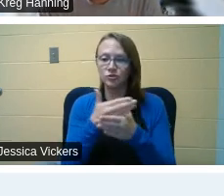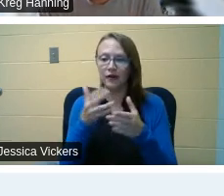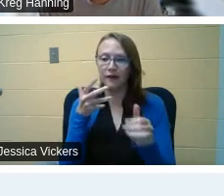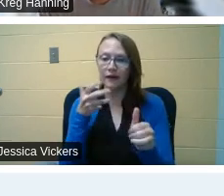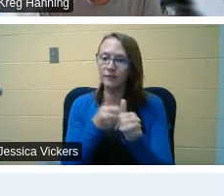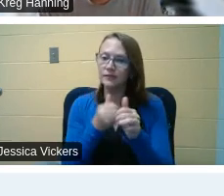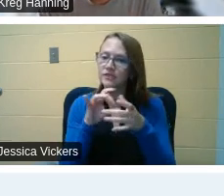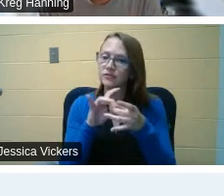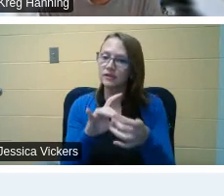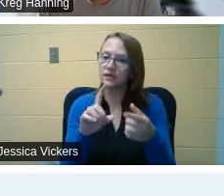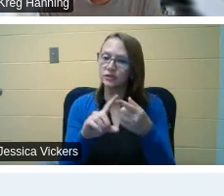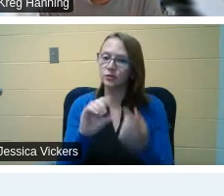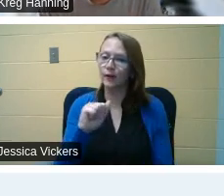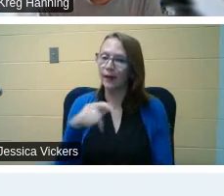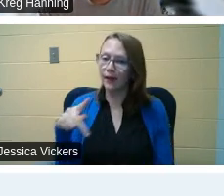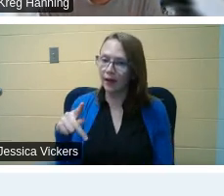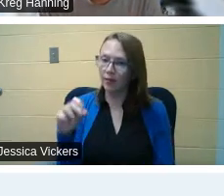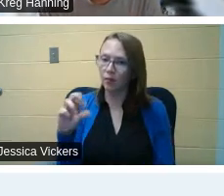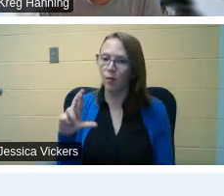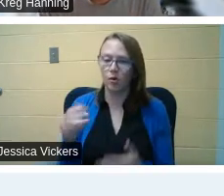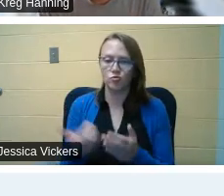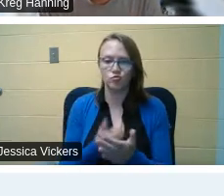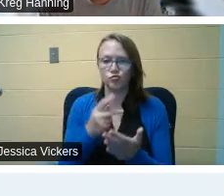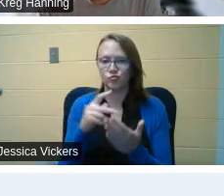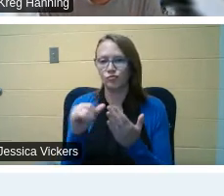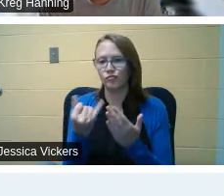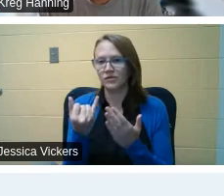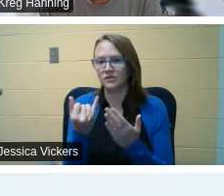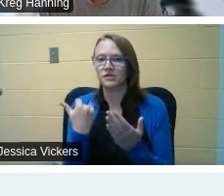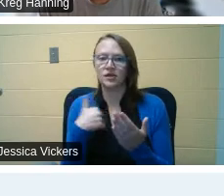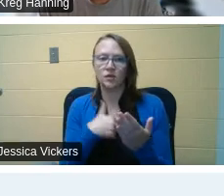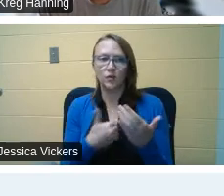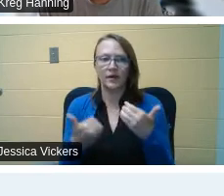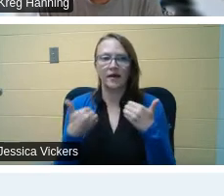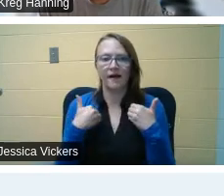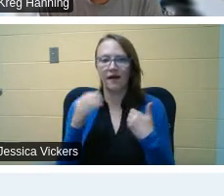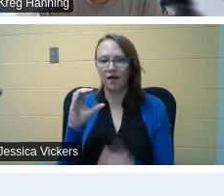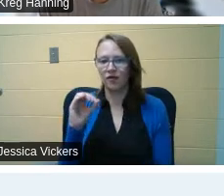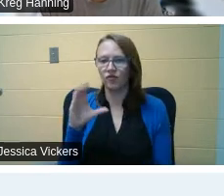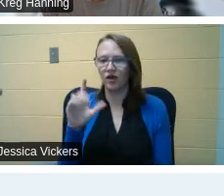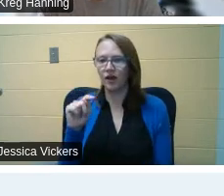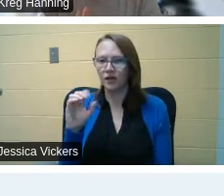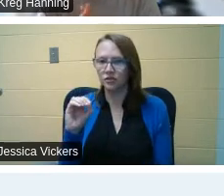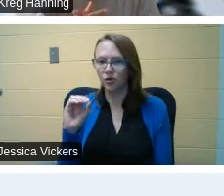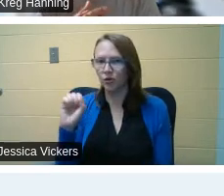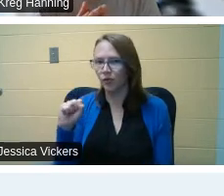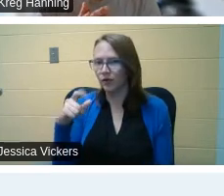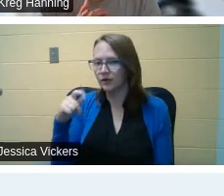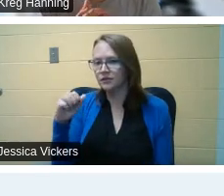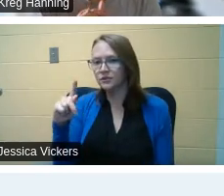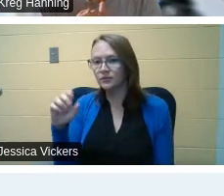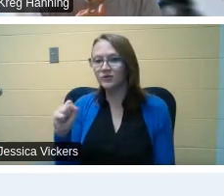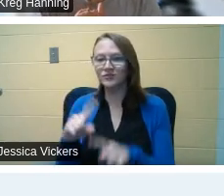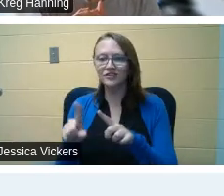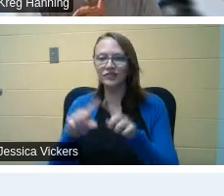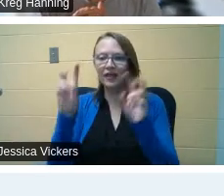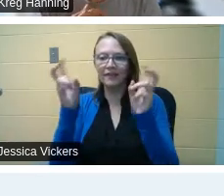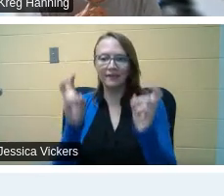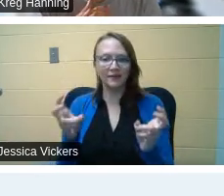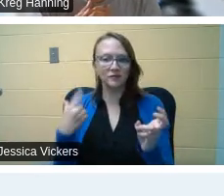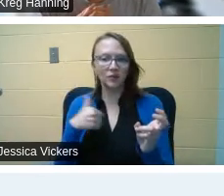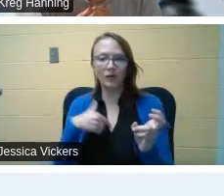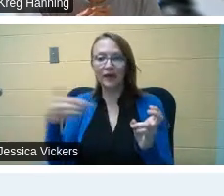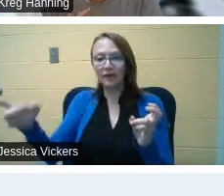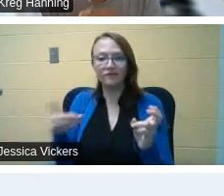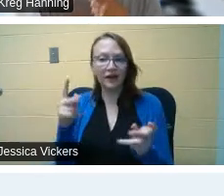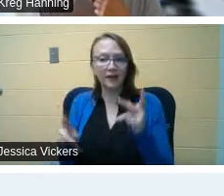some initiatives that we run. For example, we do something called Octo Sparks, where we have different themes that we invite people to create